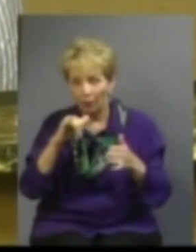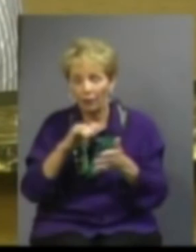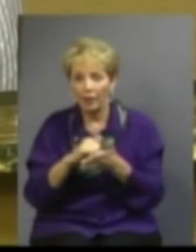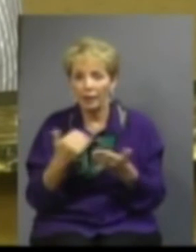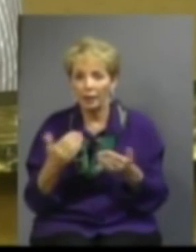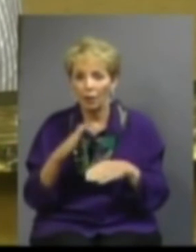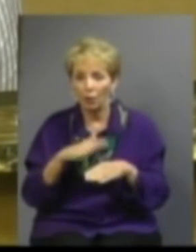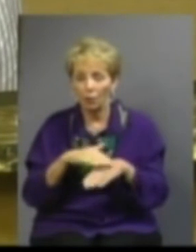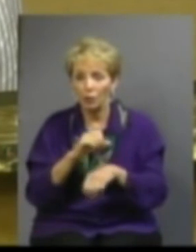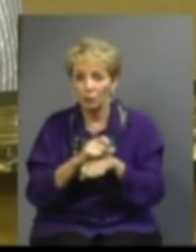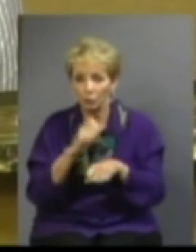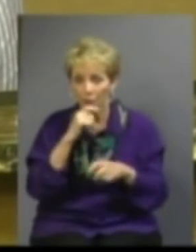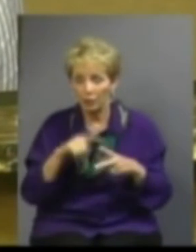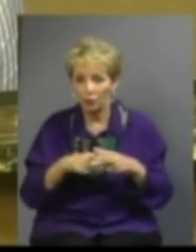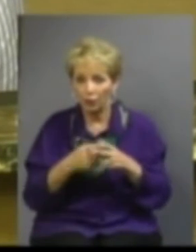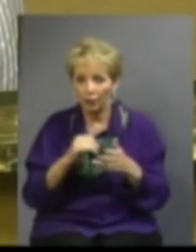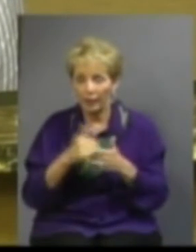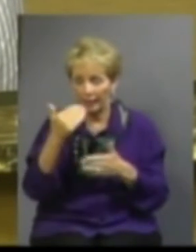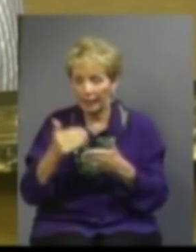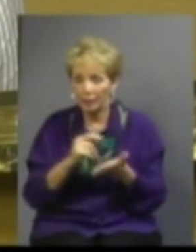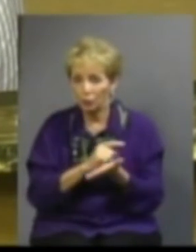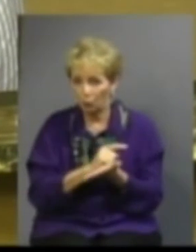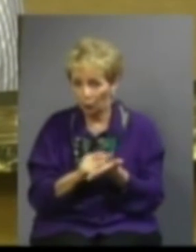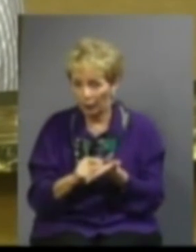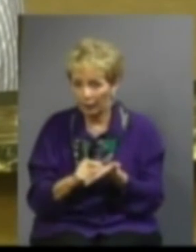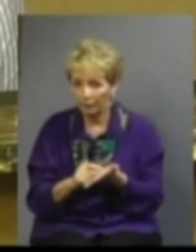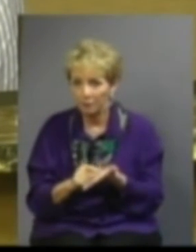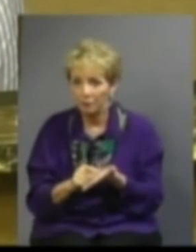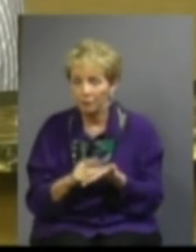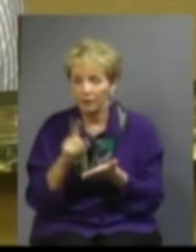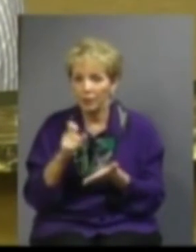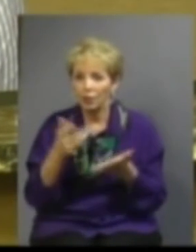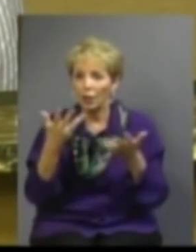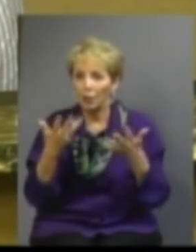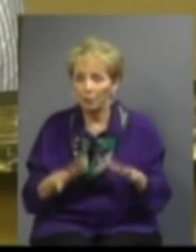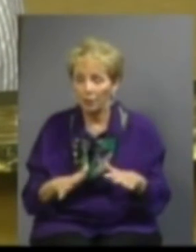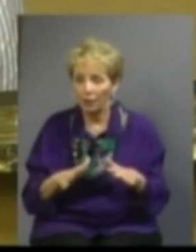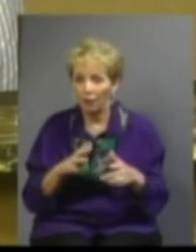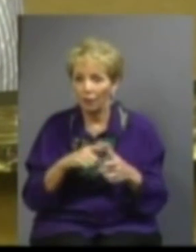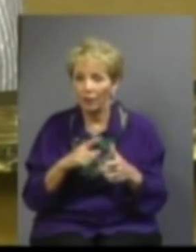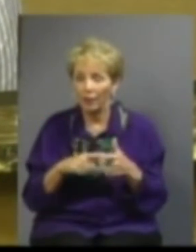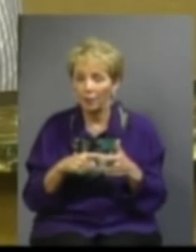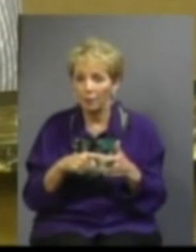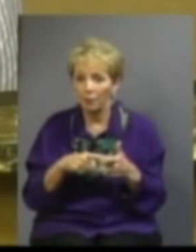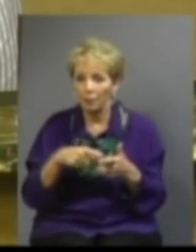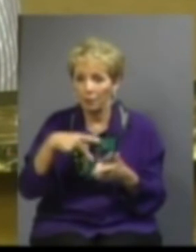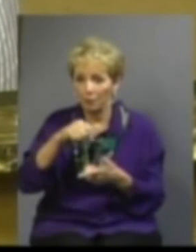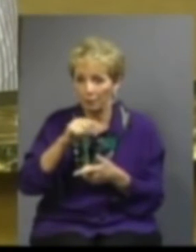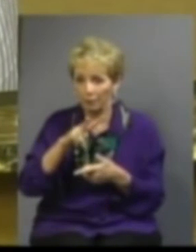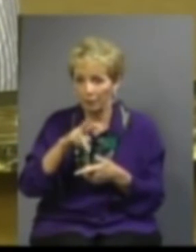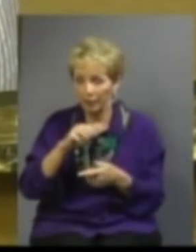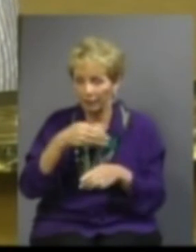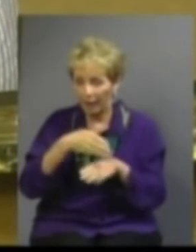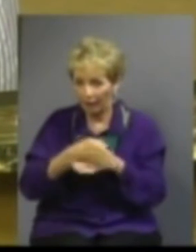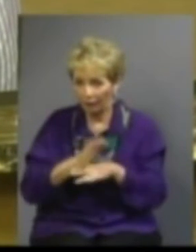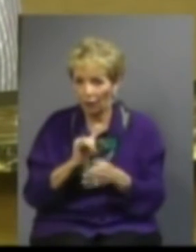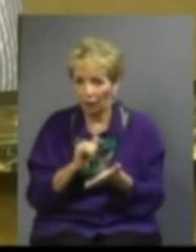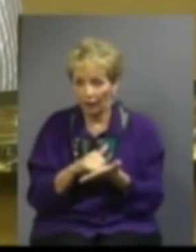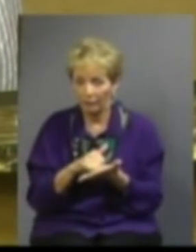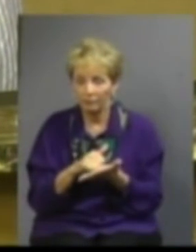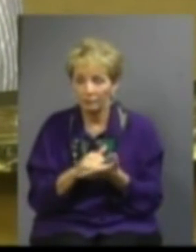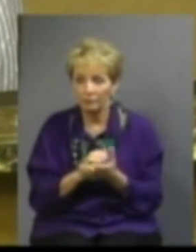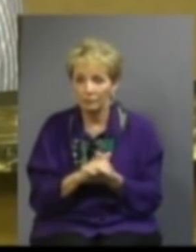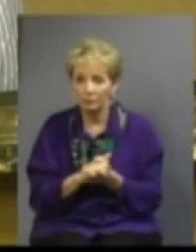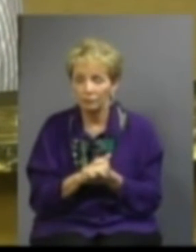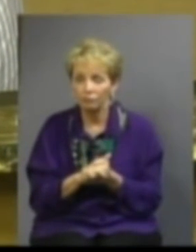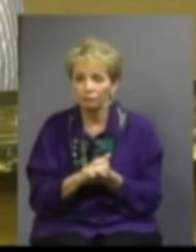they are on a job. They should be starting that next week. Then that should get complete, and then the paving will come along after that on that section.